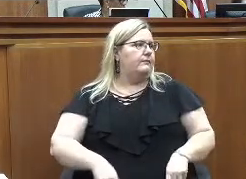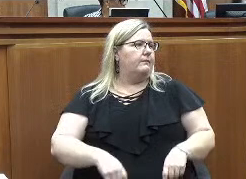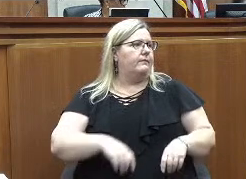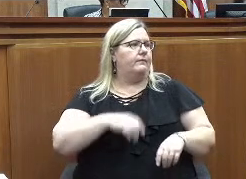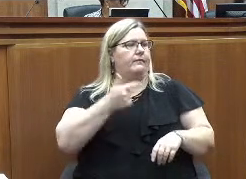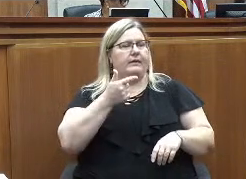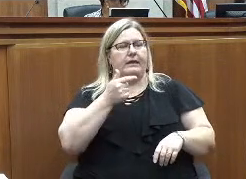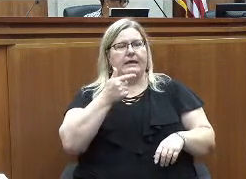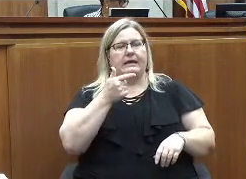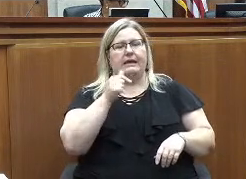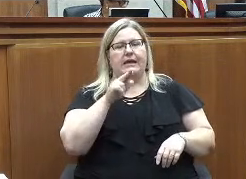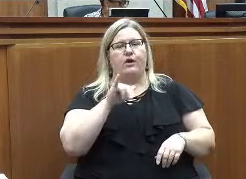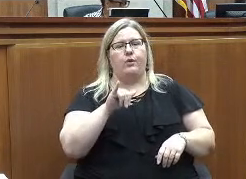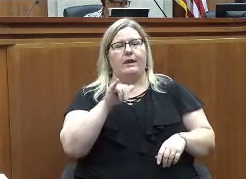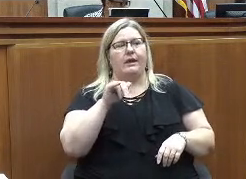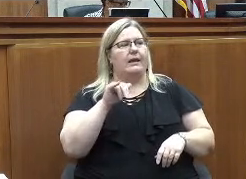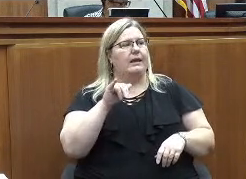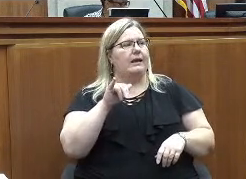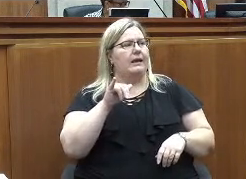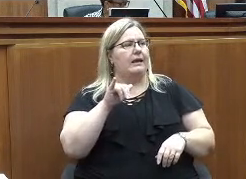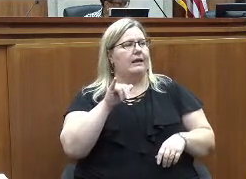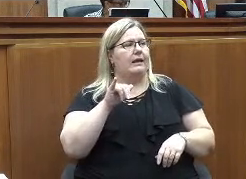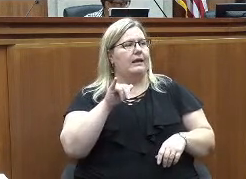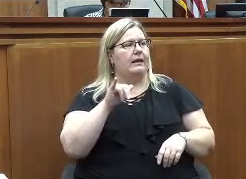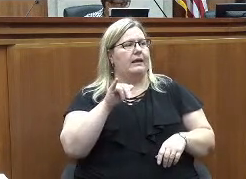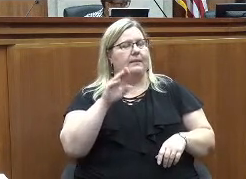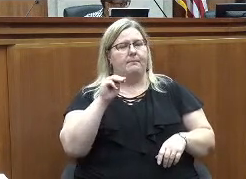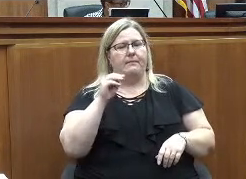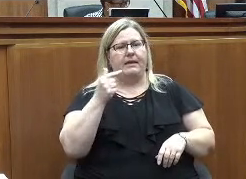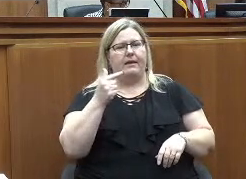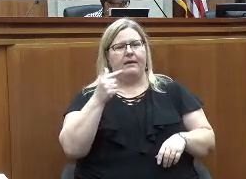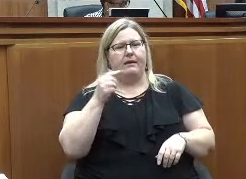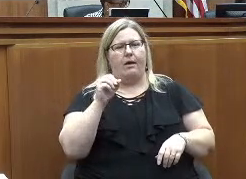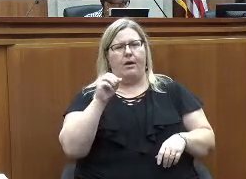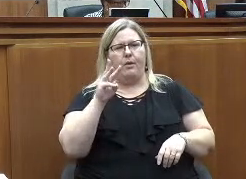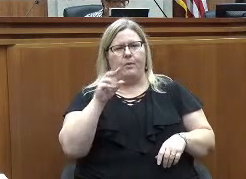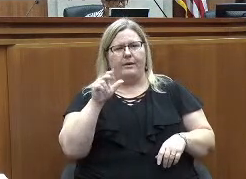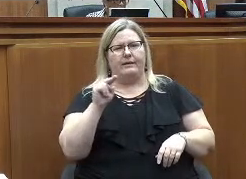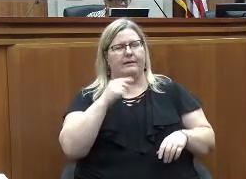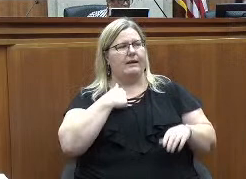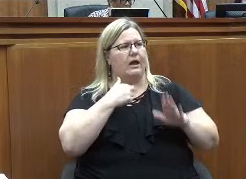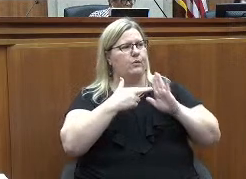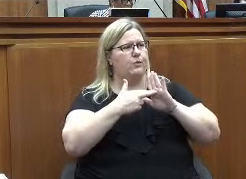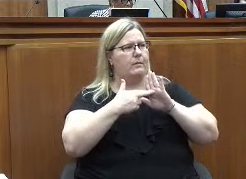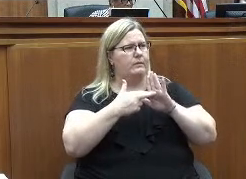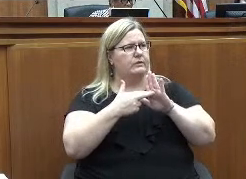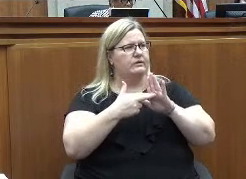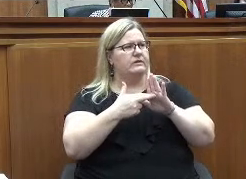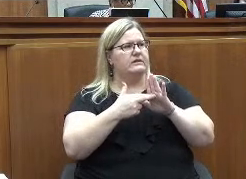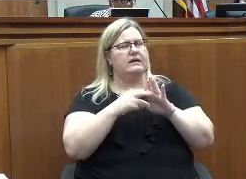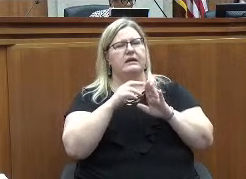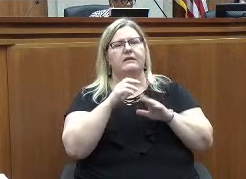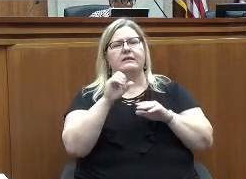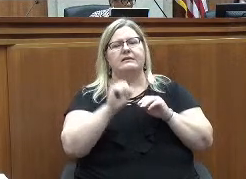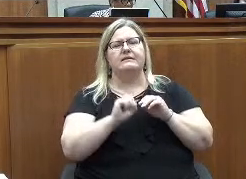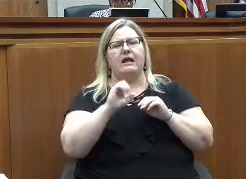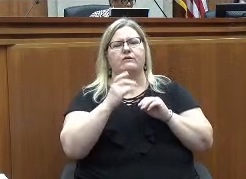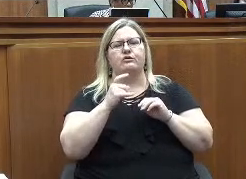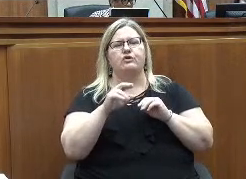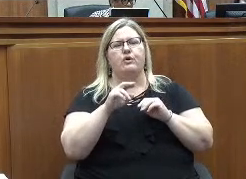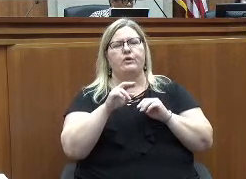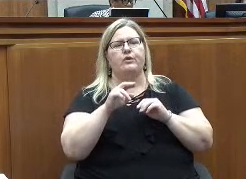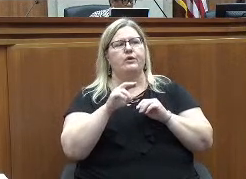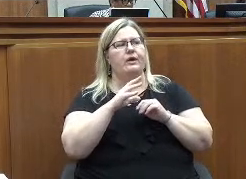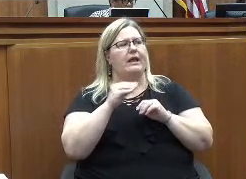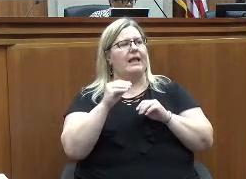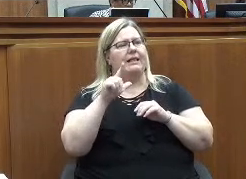Gary McGough, and I represent, the South Louisiana Charter Foundation, which has the Brazil Charter School, and Lafayette Charter